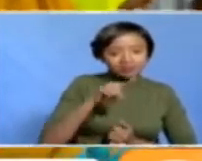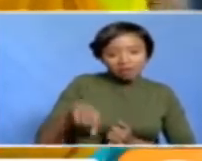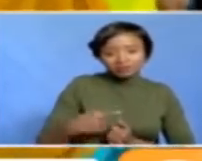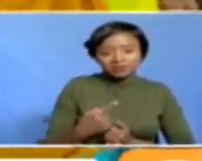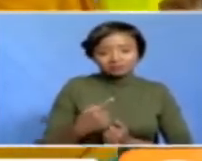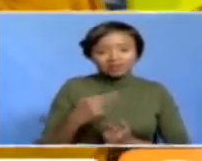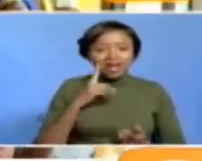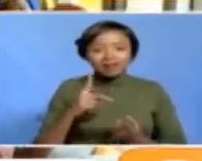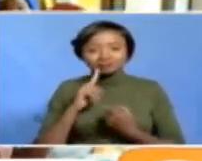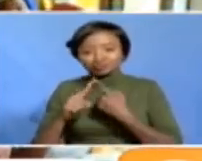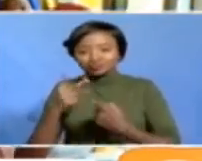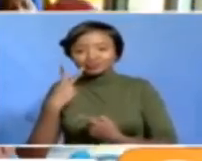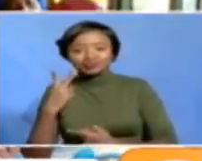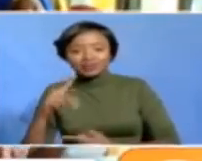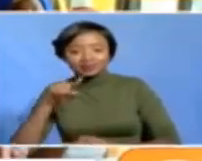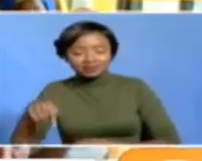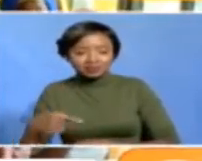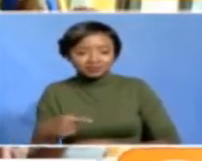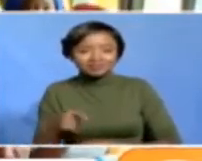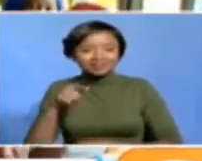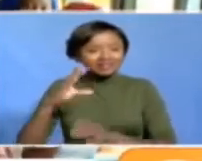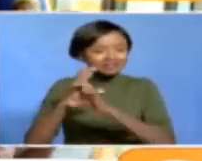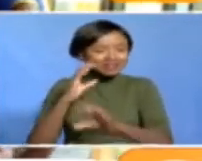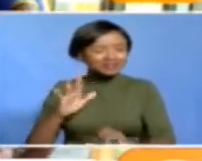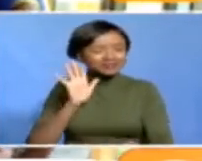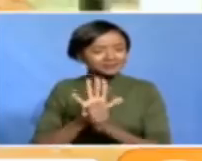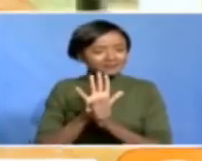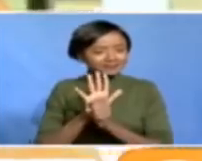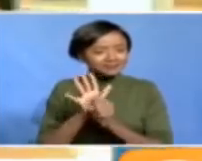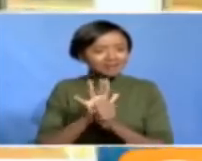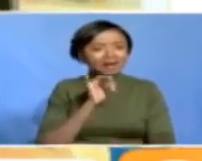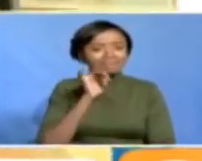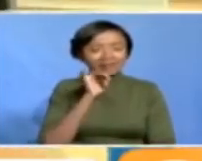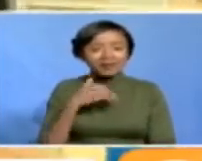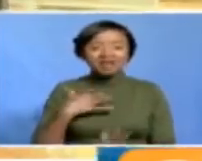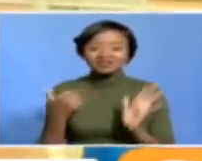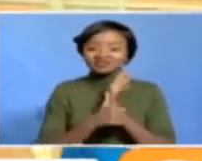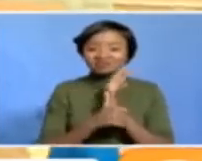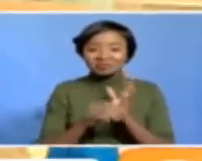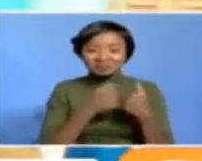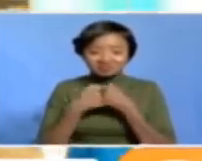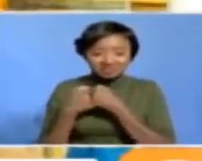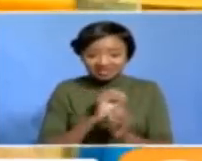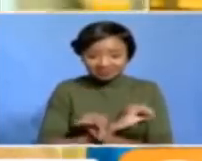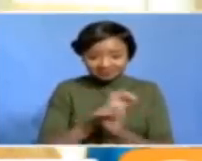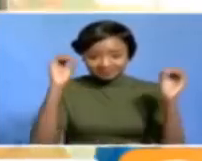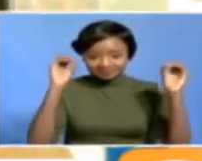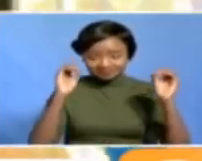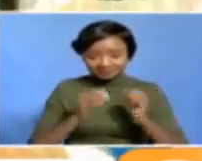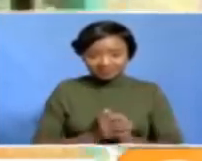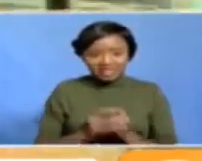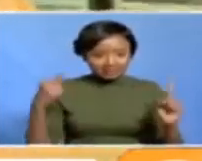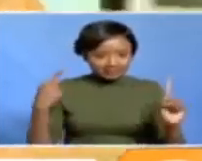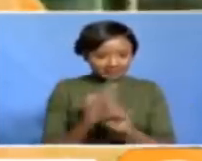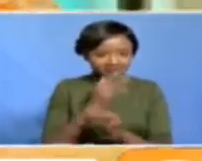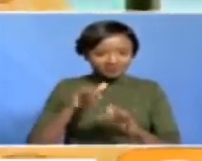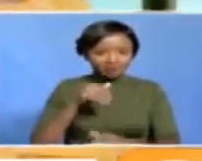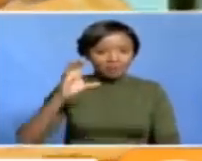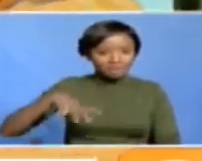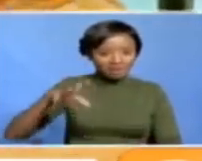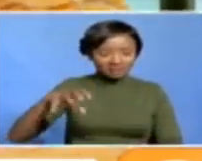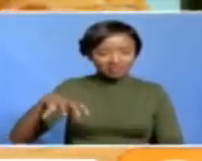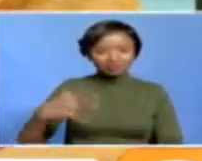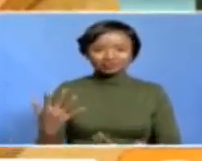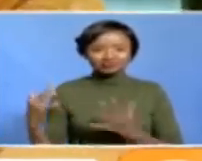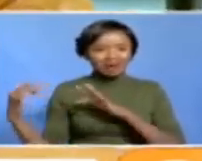The buses are almost always filled to capacity. Haina matatizo yote kwa kweli. Tofauti na daladala